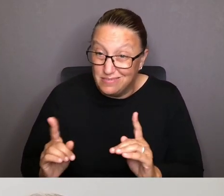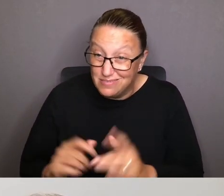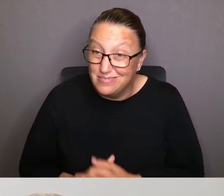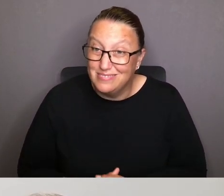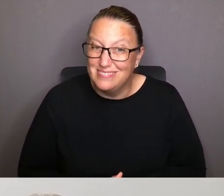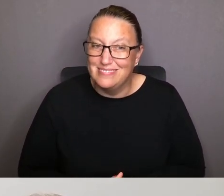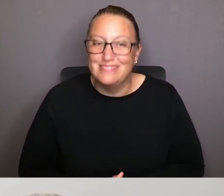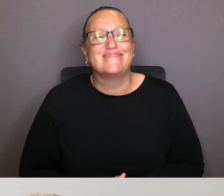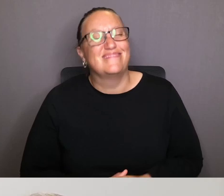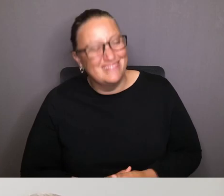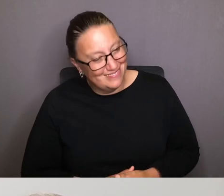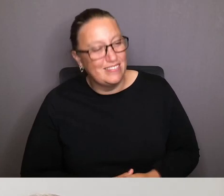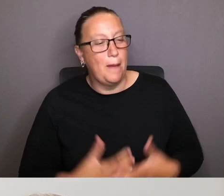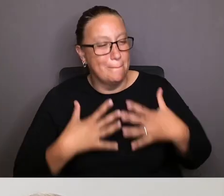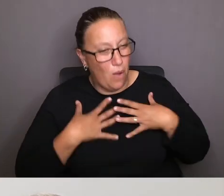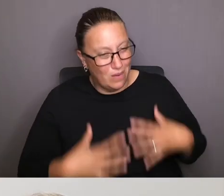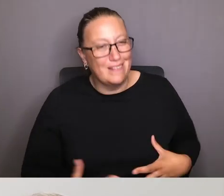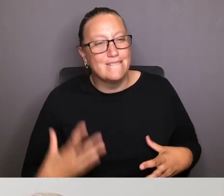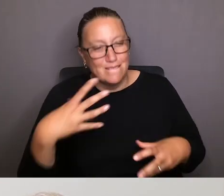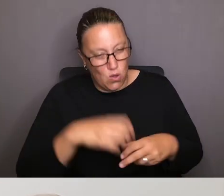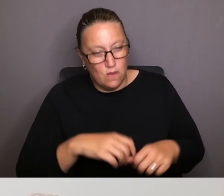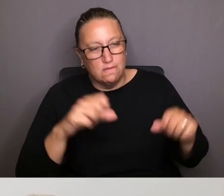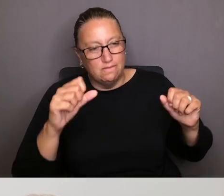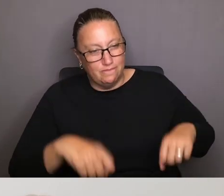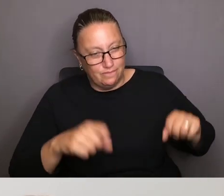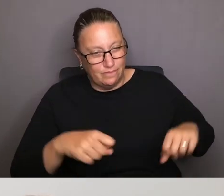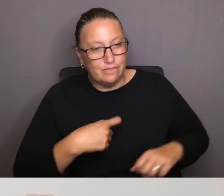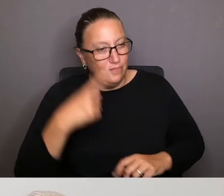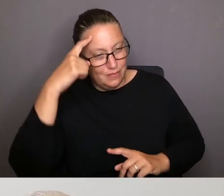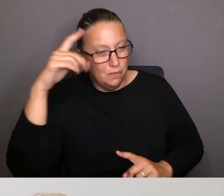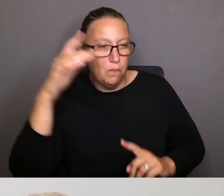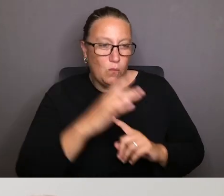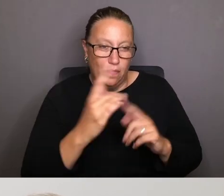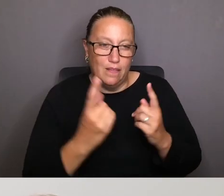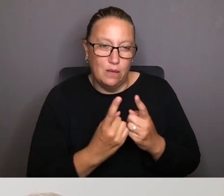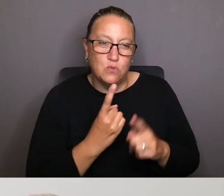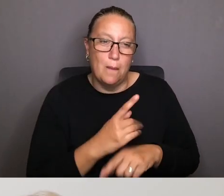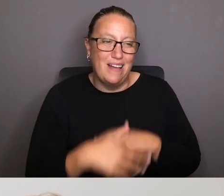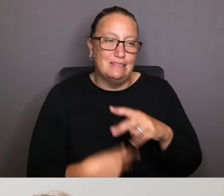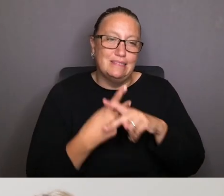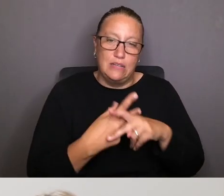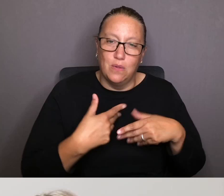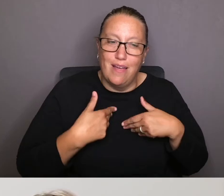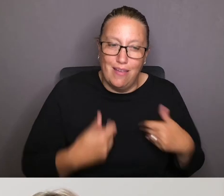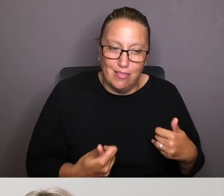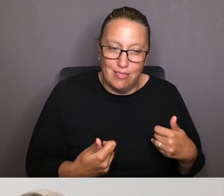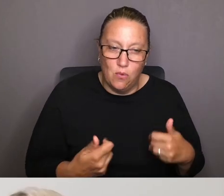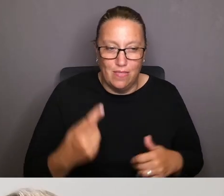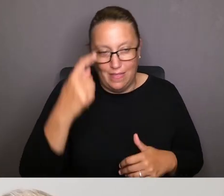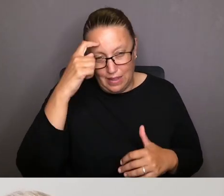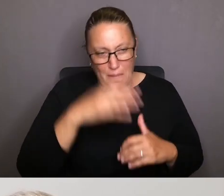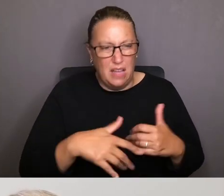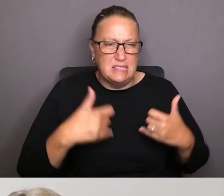about sexual health? Does it just include that? So glad you asked, because definitely the body's a part of it, and probably the thing that I